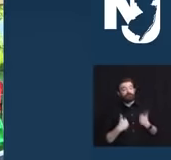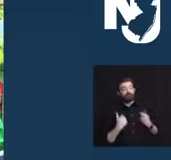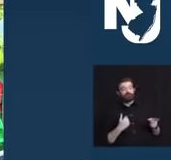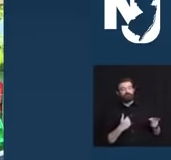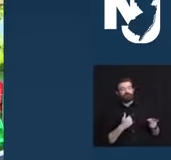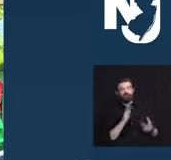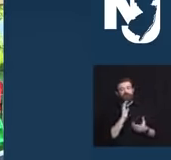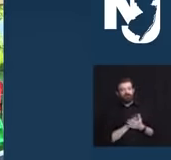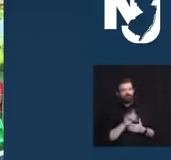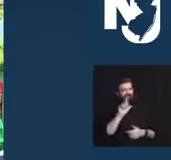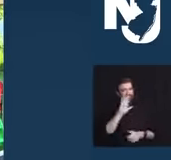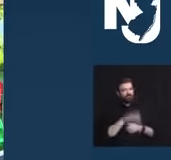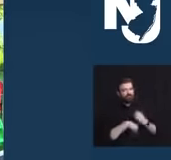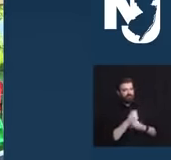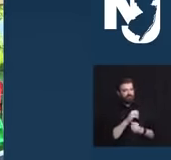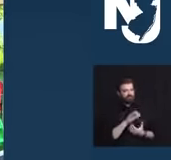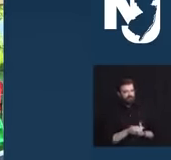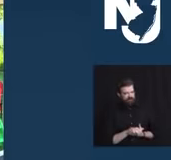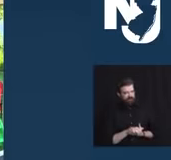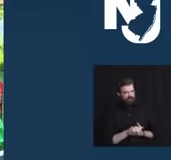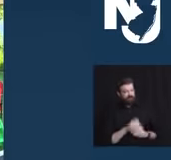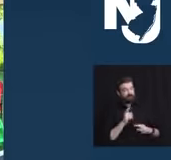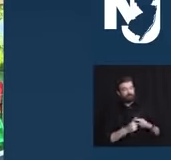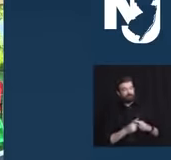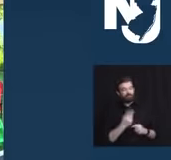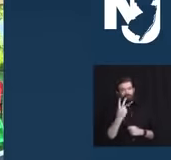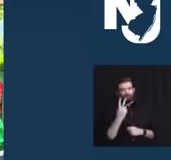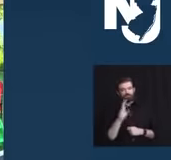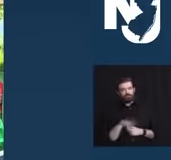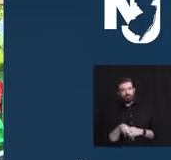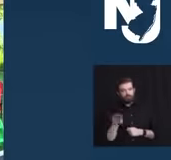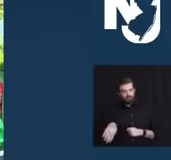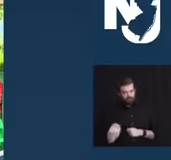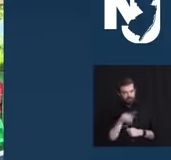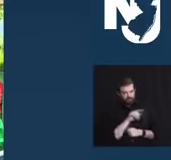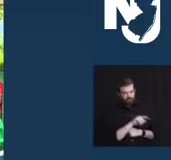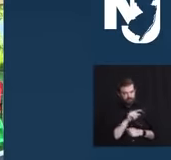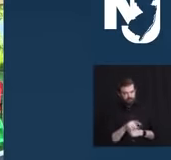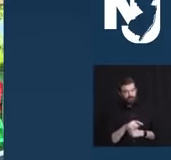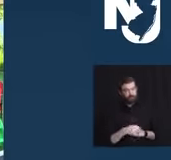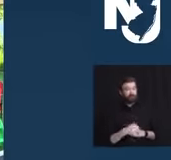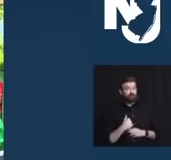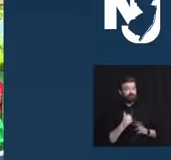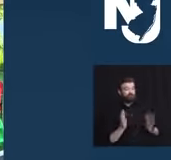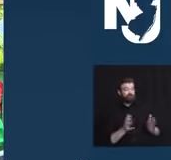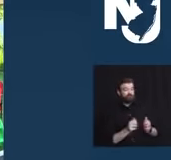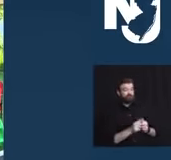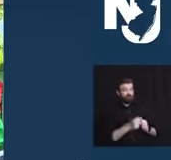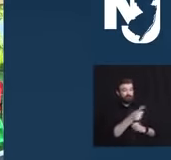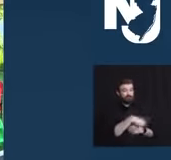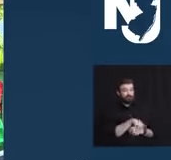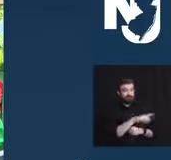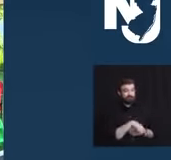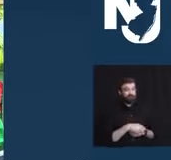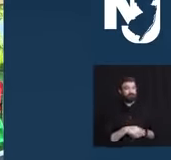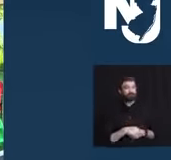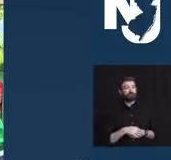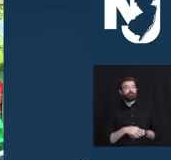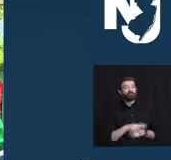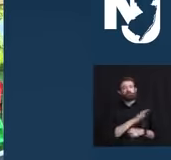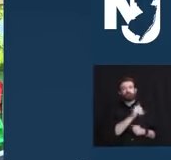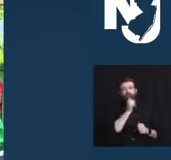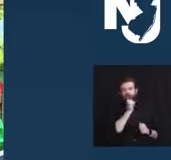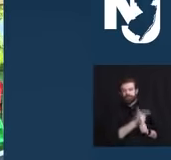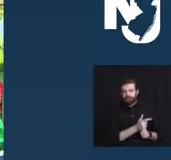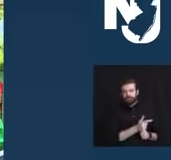and Graciela. I had the honor of speaking with the 3 of them on Wednesday, along with his sister, Angela, and brother-in-law, George, among